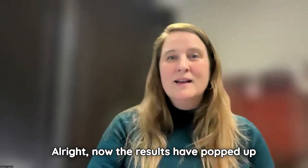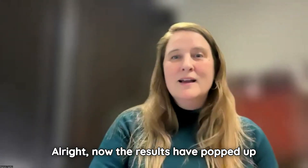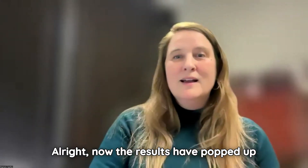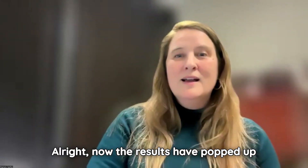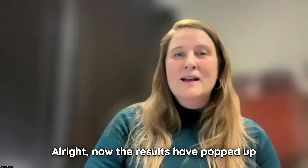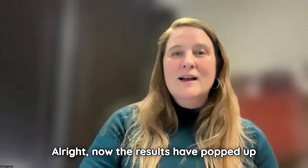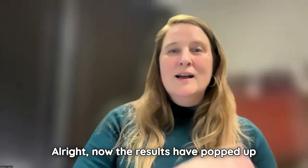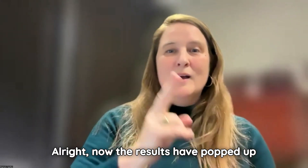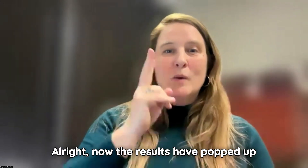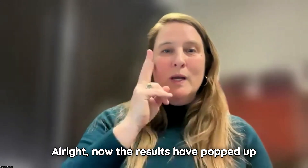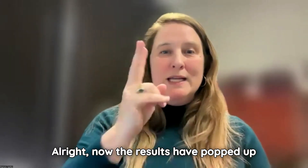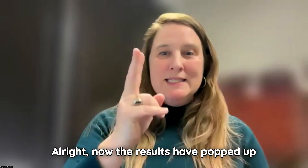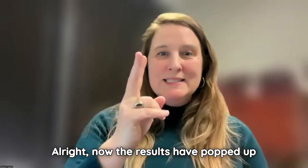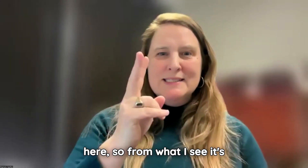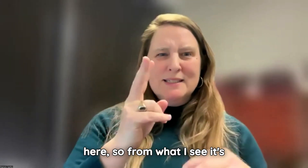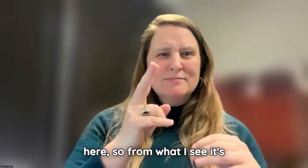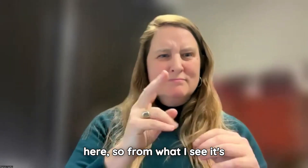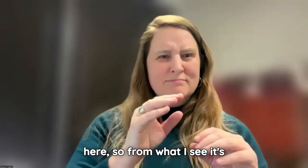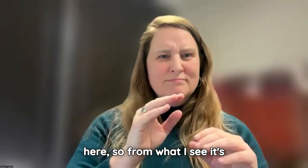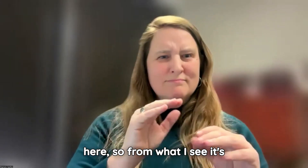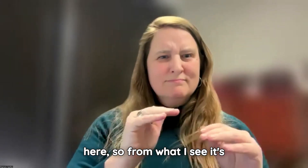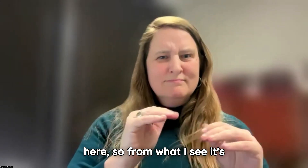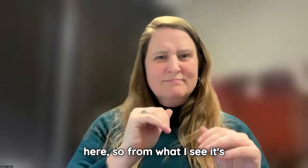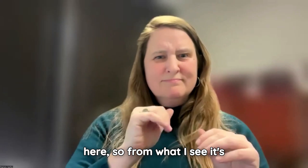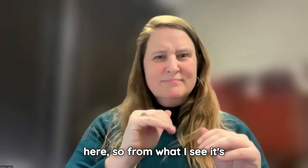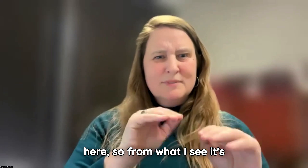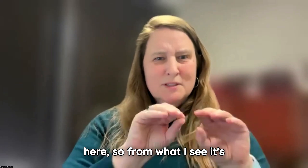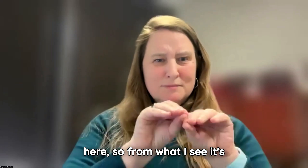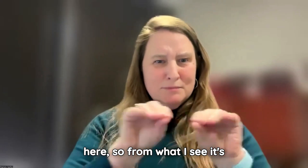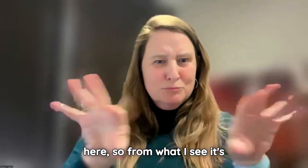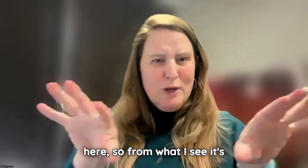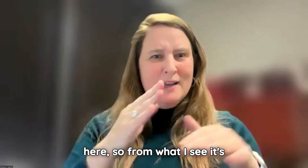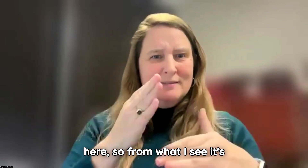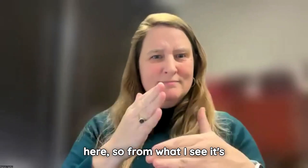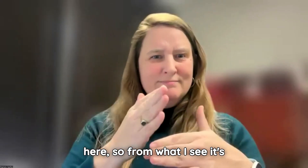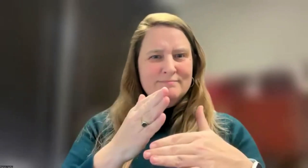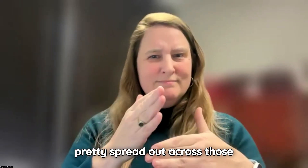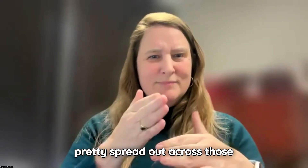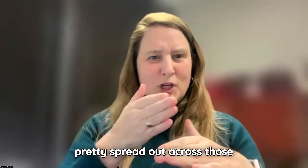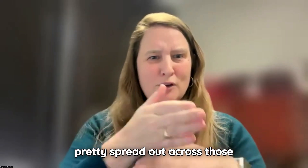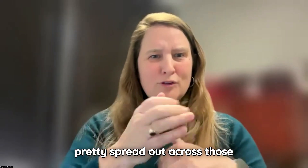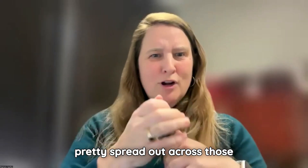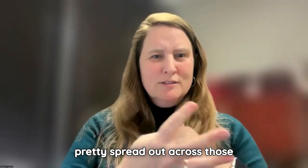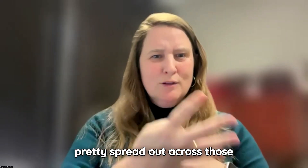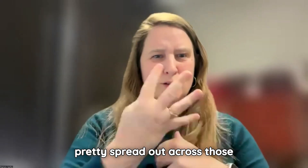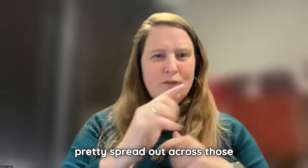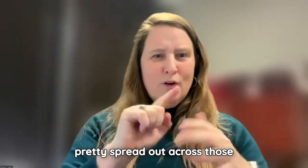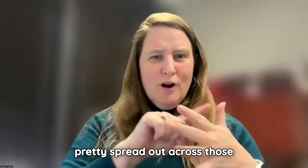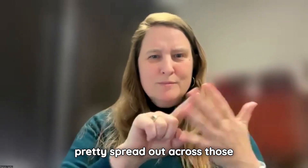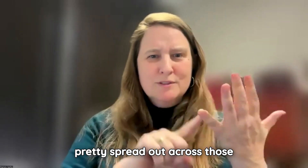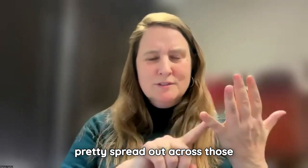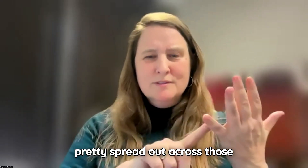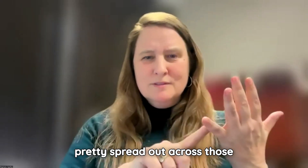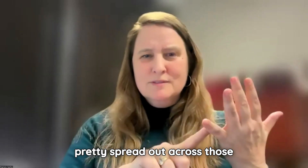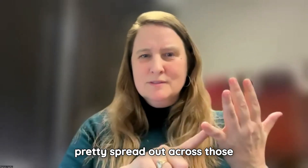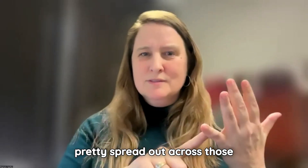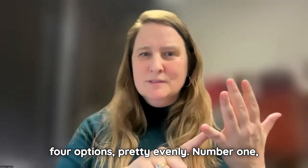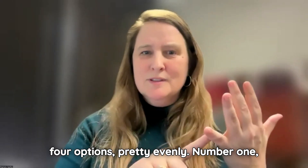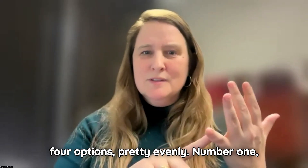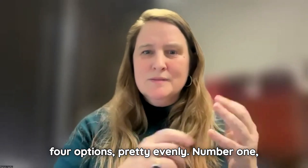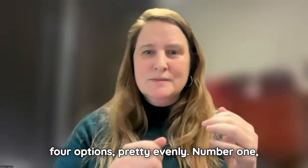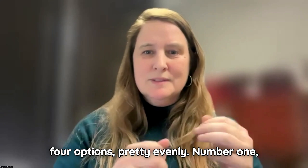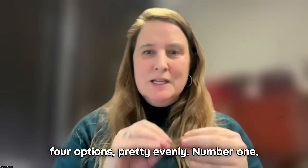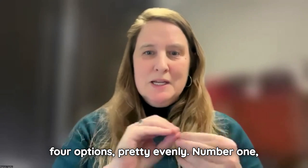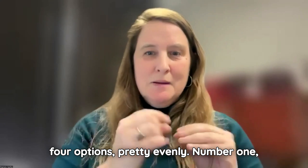All right, now the results have popped up here. So from what I see, it's pretty spread out across